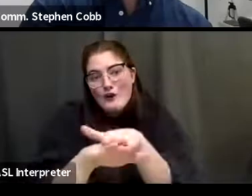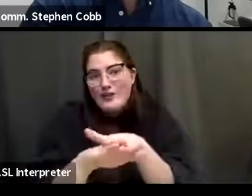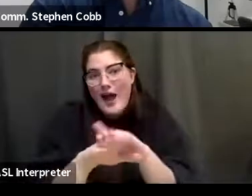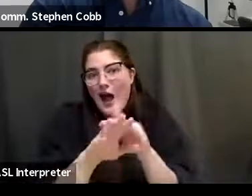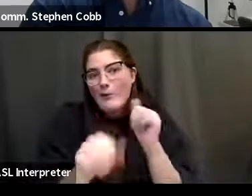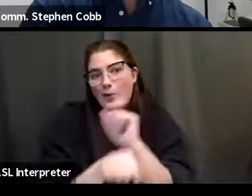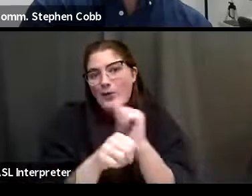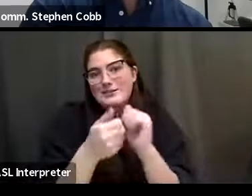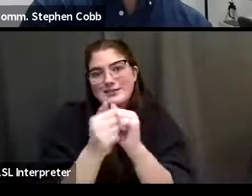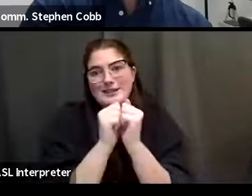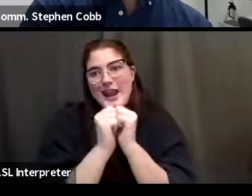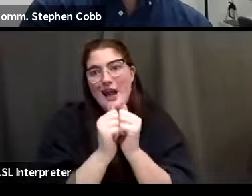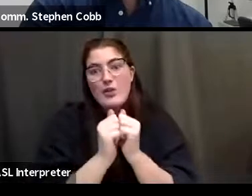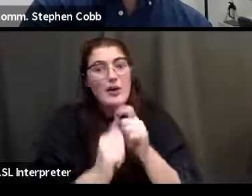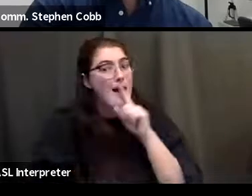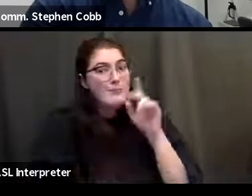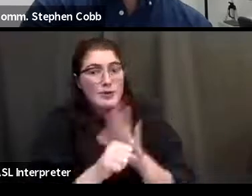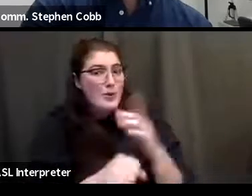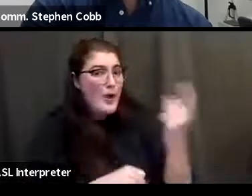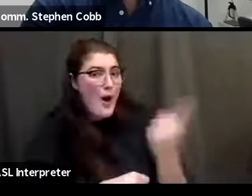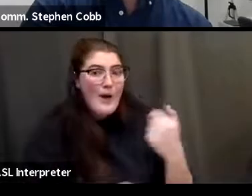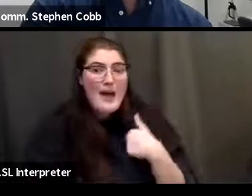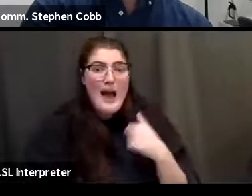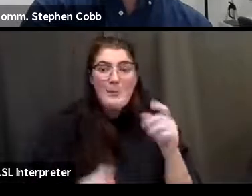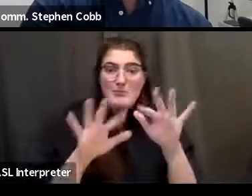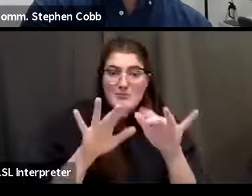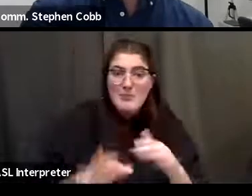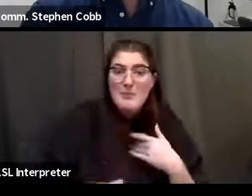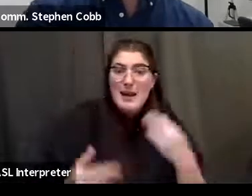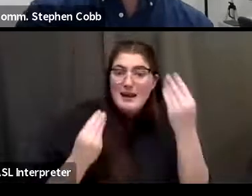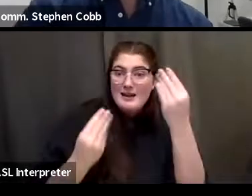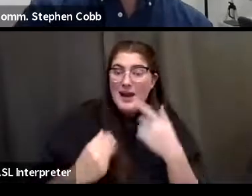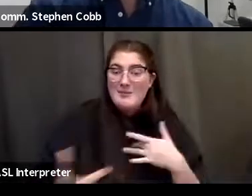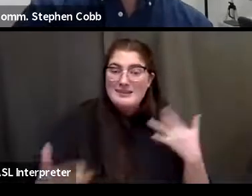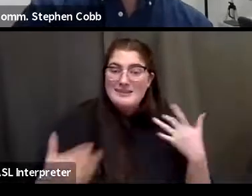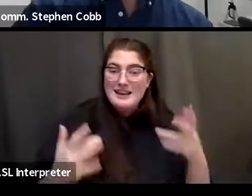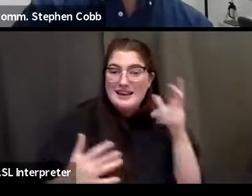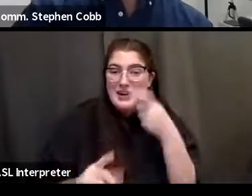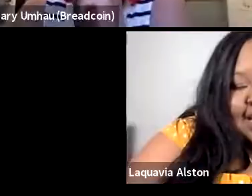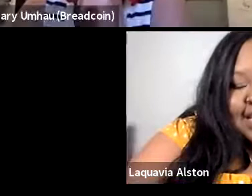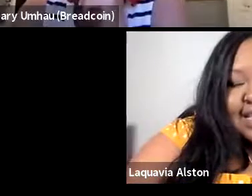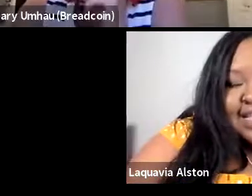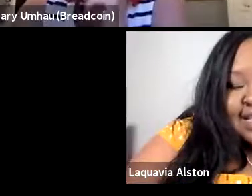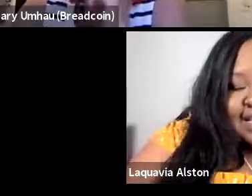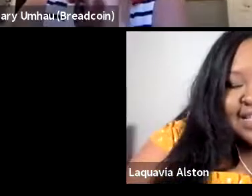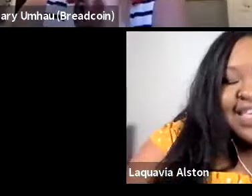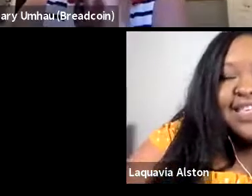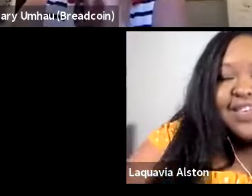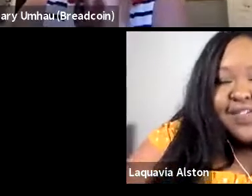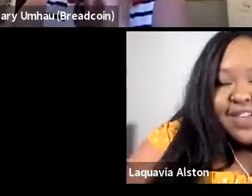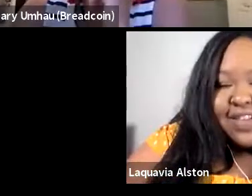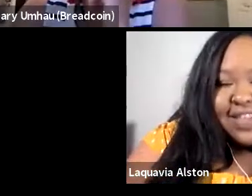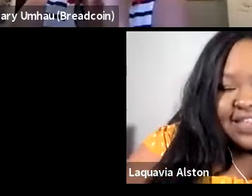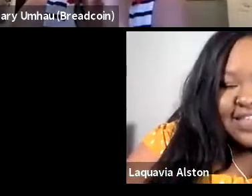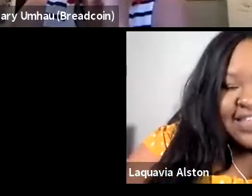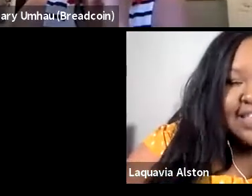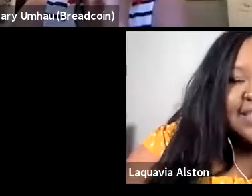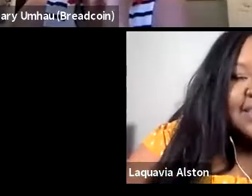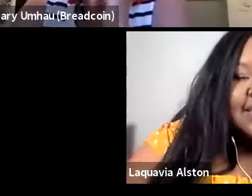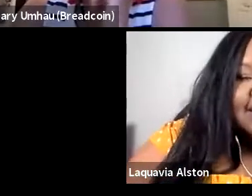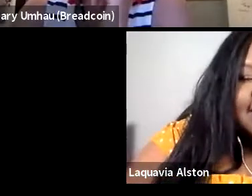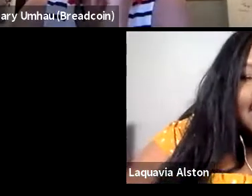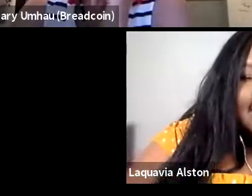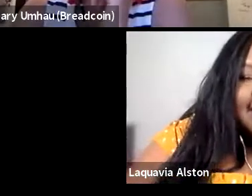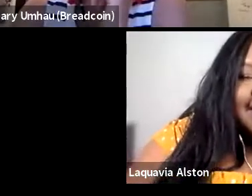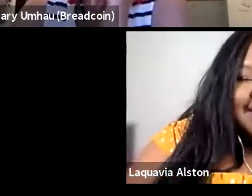Absolutely, always. So I'm going to put my information here, and I look forward to hearing from you. Okay, thank you. Thank you. Right. So thank you